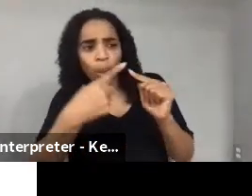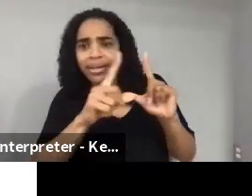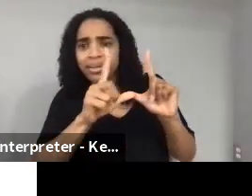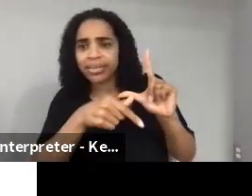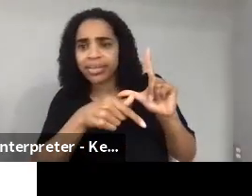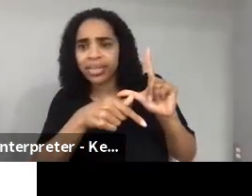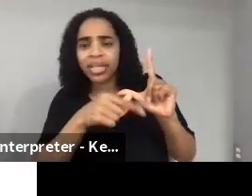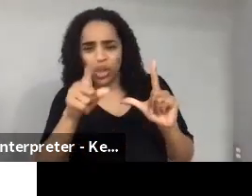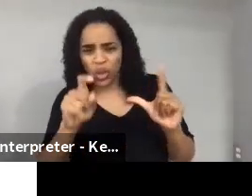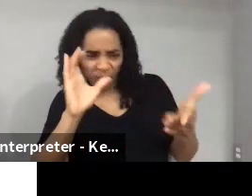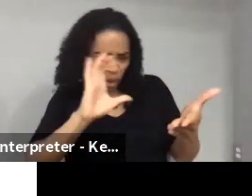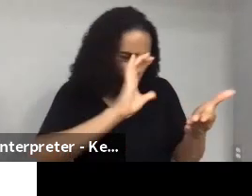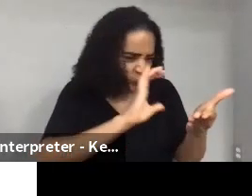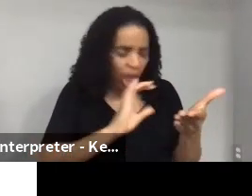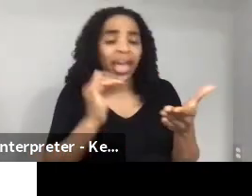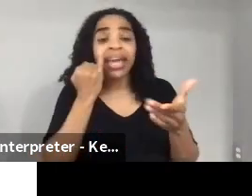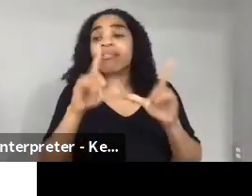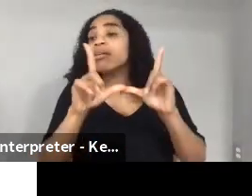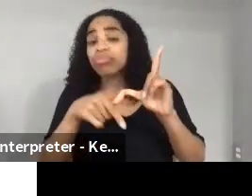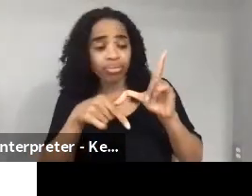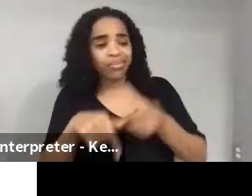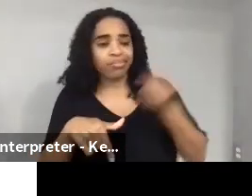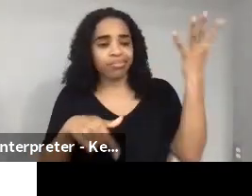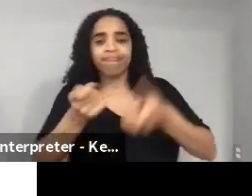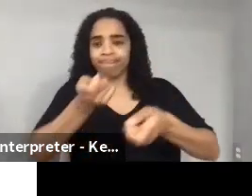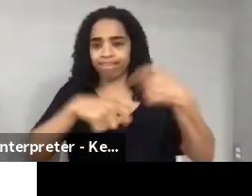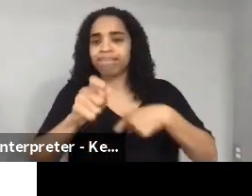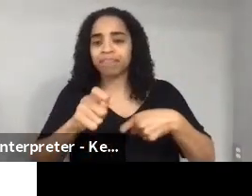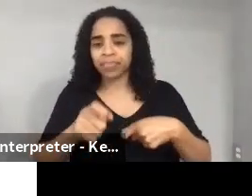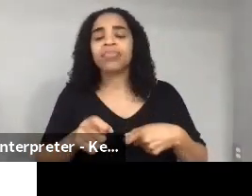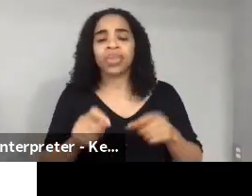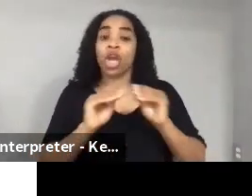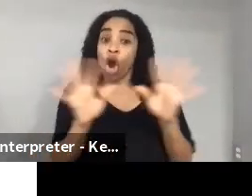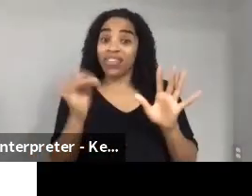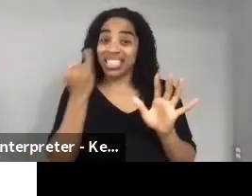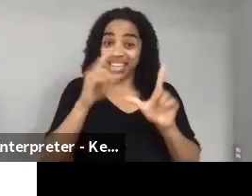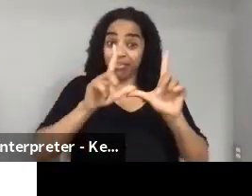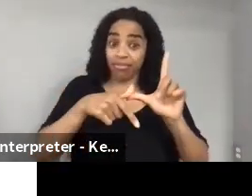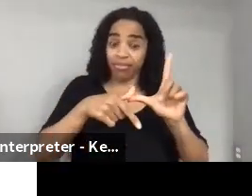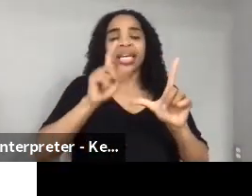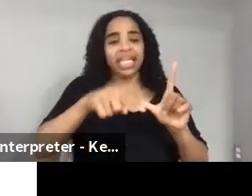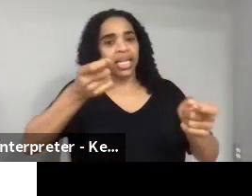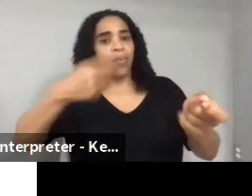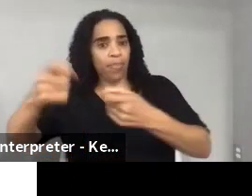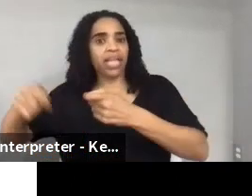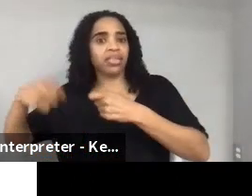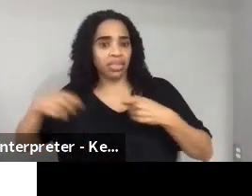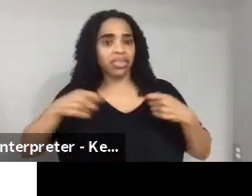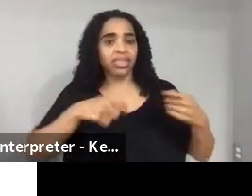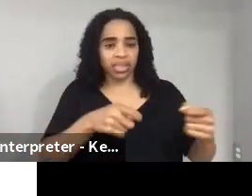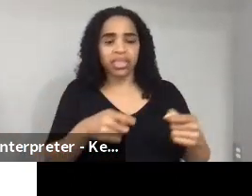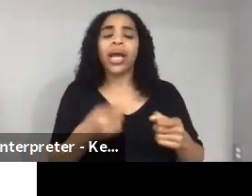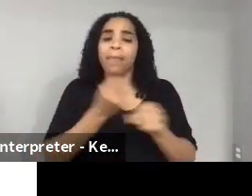to hunt around and find that expiration date each time. Obviously, you replace items that are expired. Use